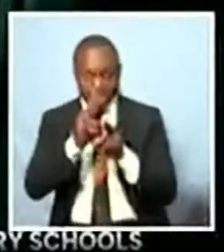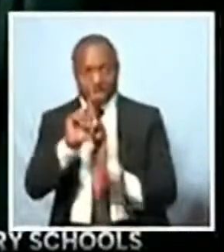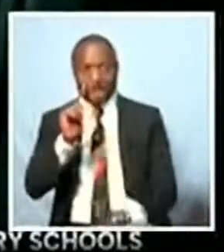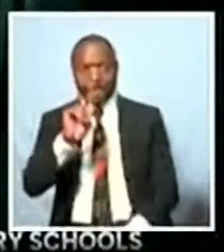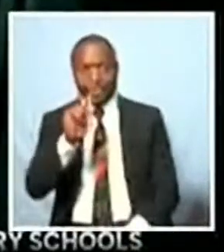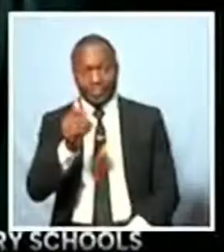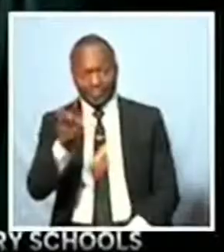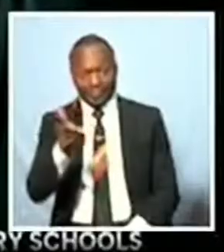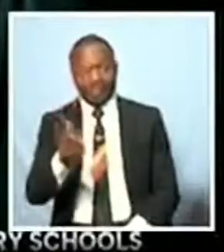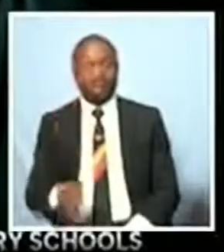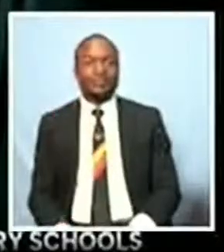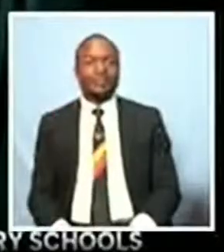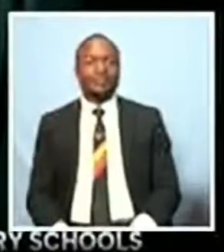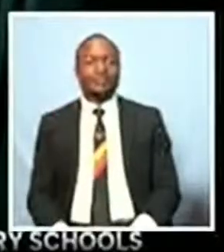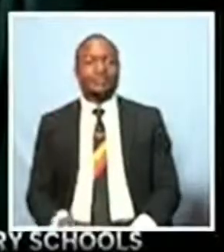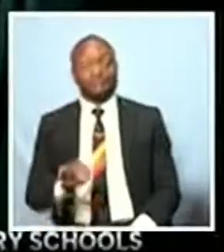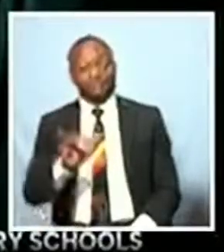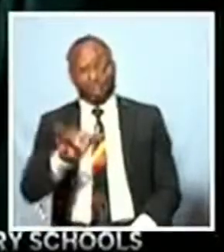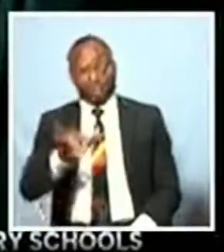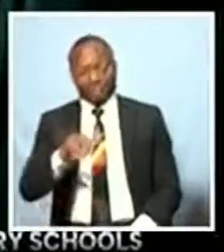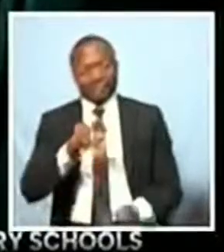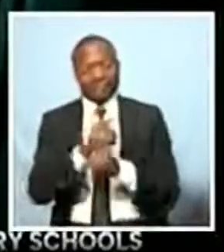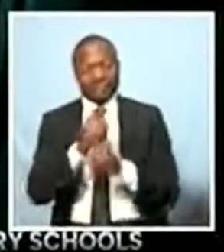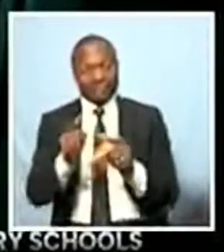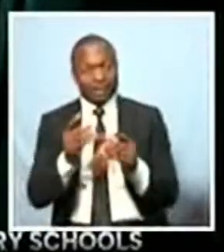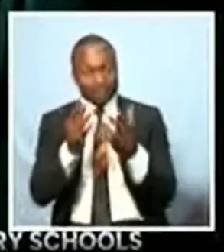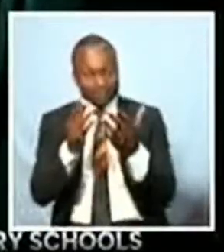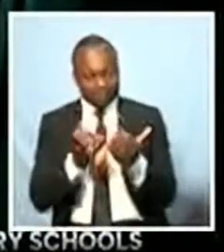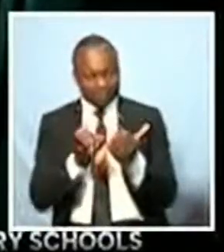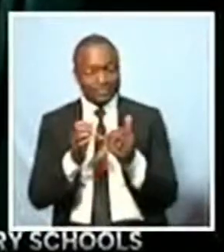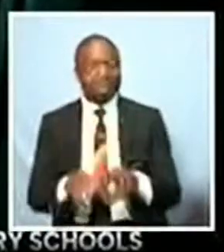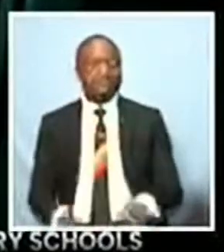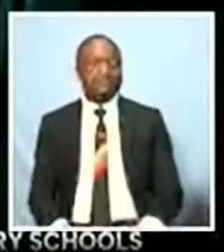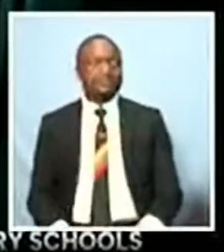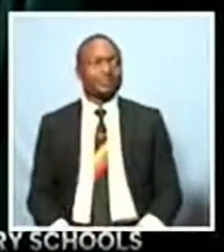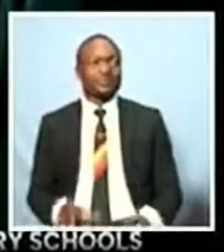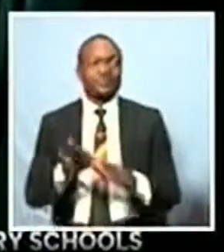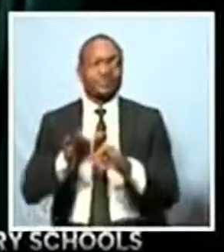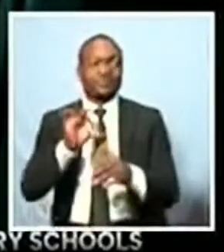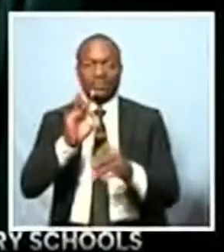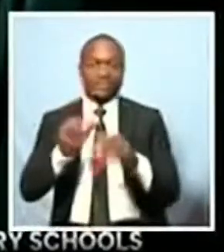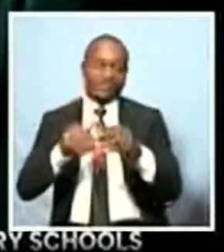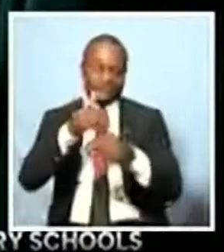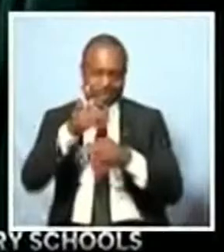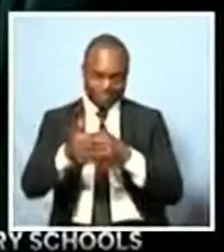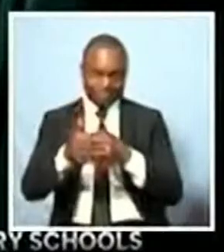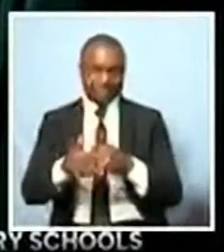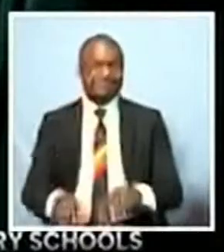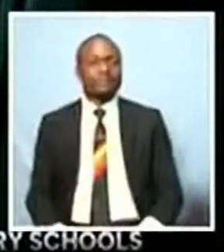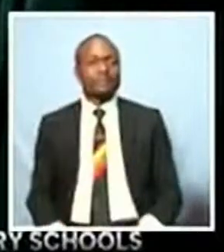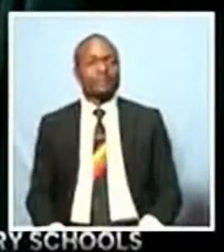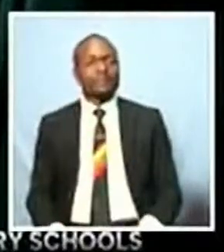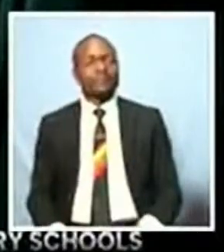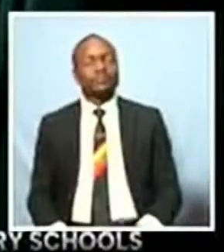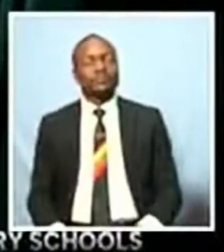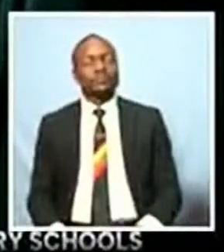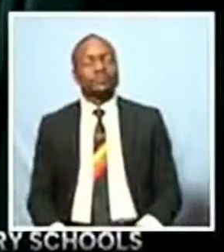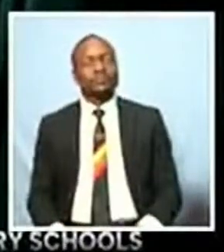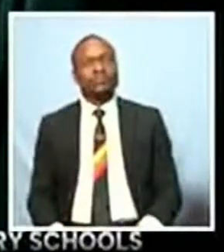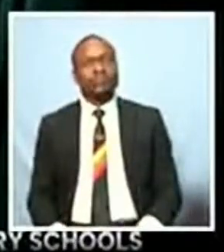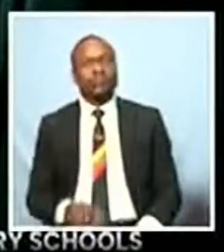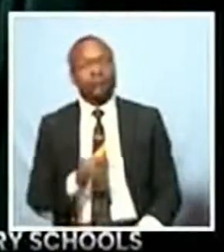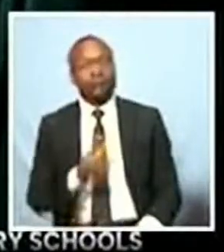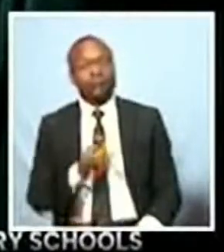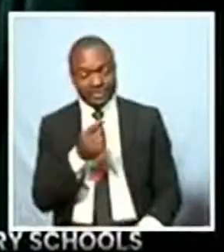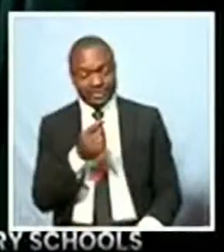question? Yes, I just wanted to find out, more exactly when he